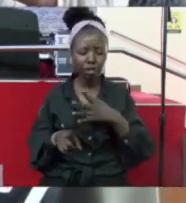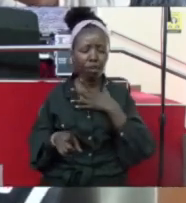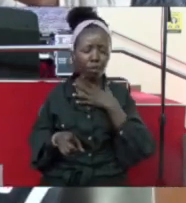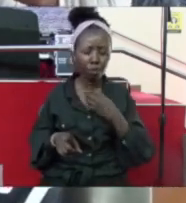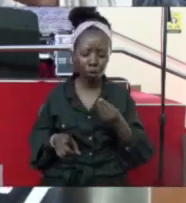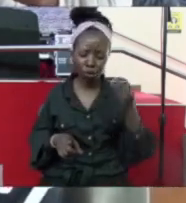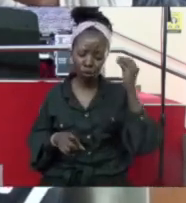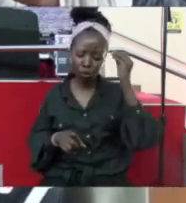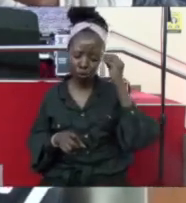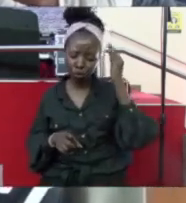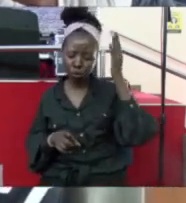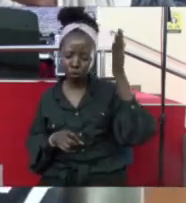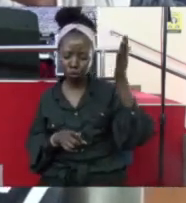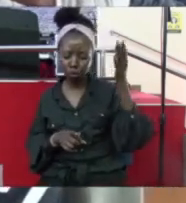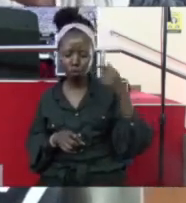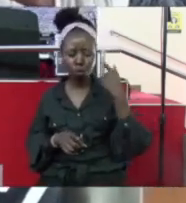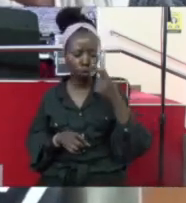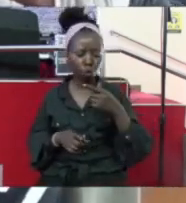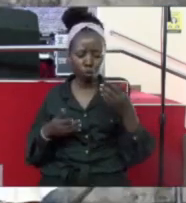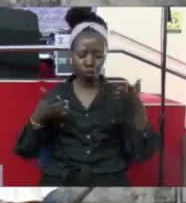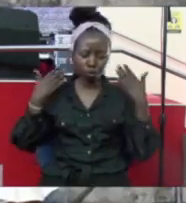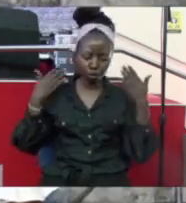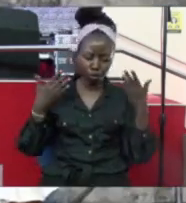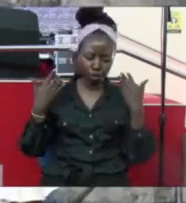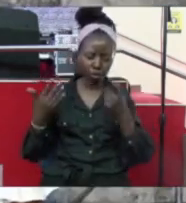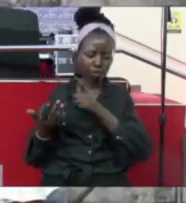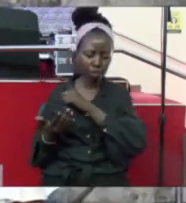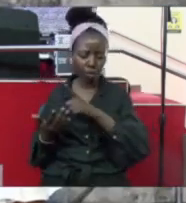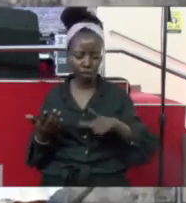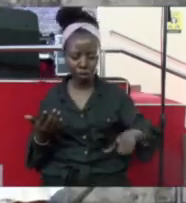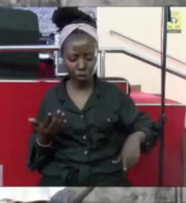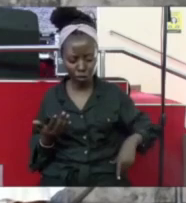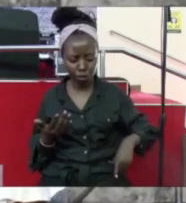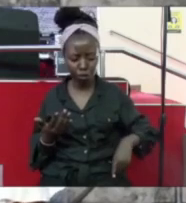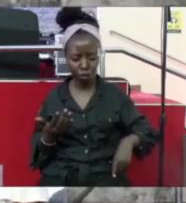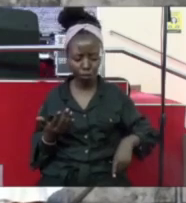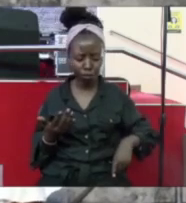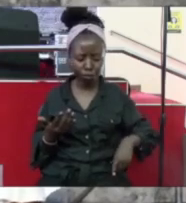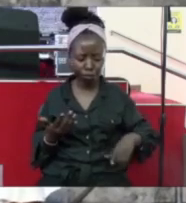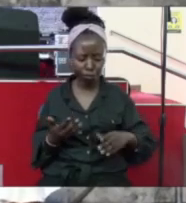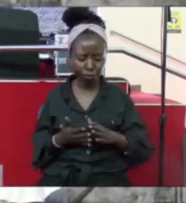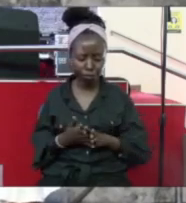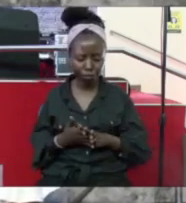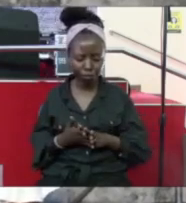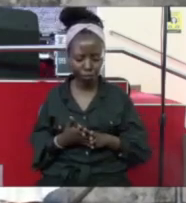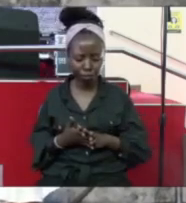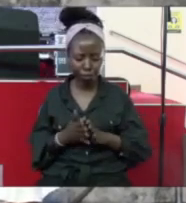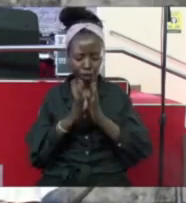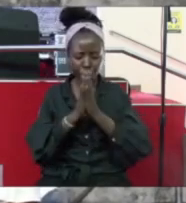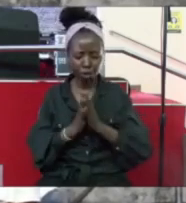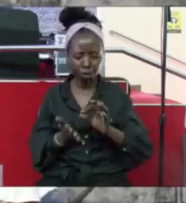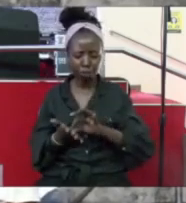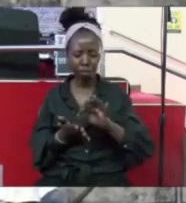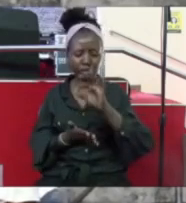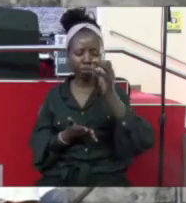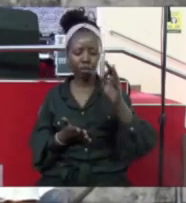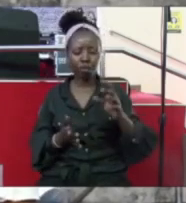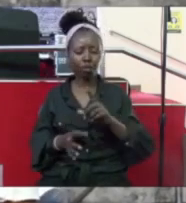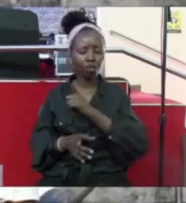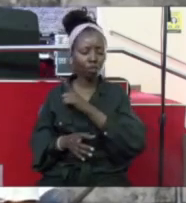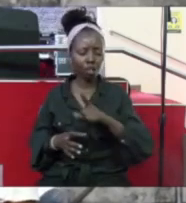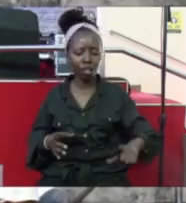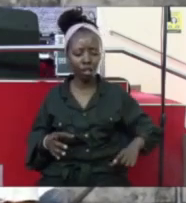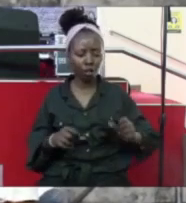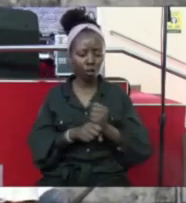knowing is life eternal. Kwamba watatamani kukujua ambao kukujua ni maisha milele. Lord, we we pray that the Spirit of God will convict them, King of